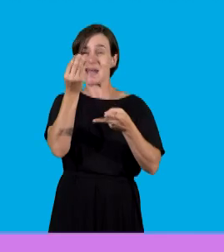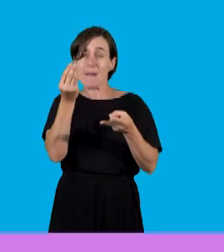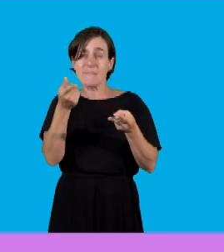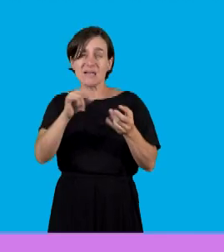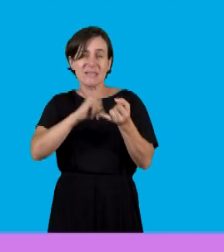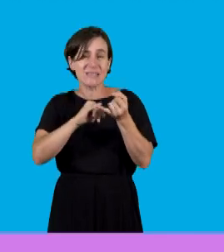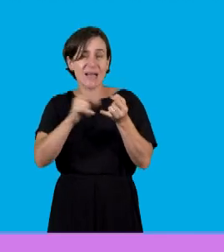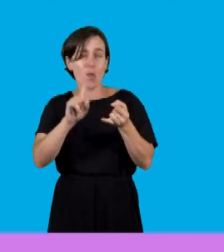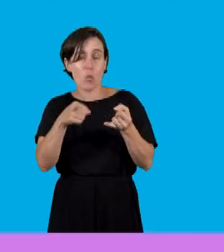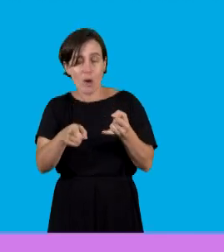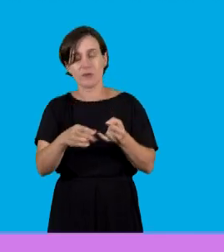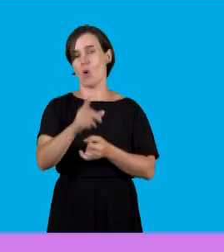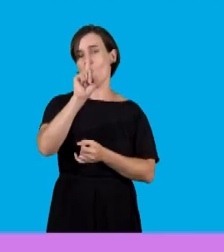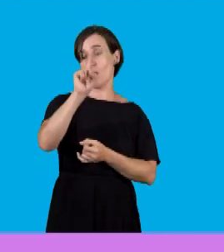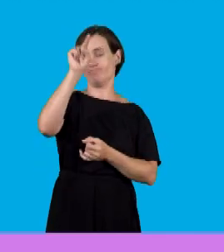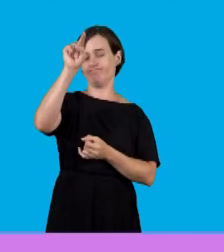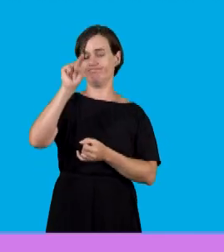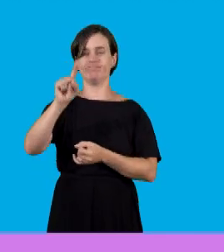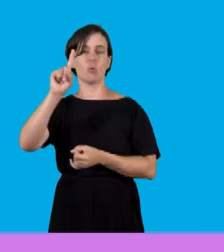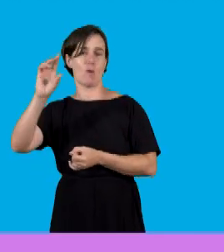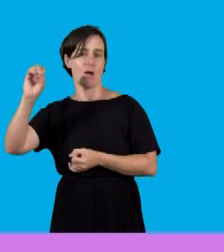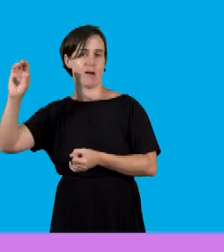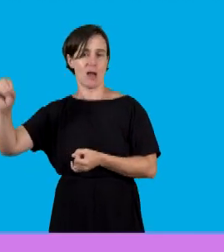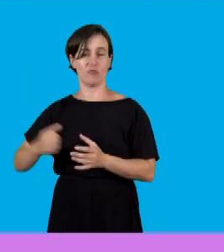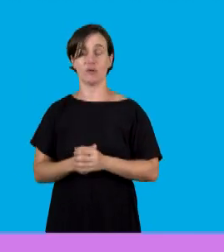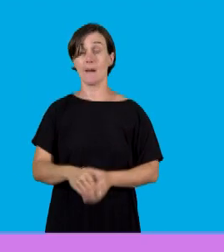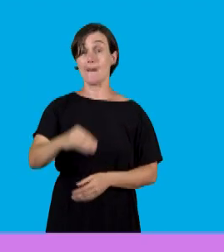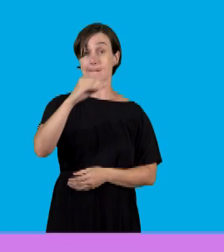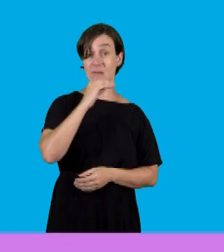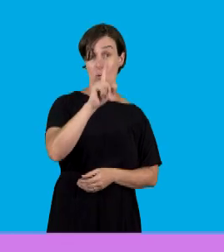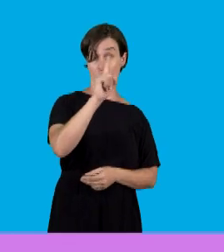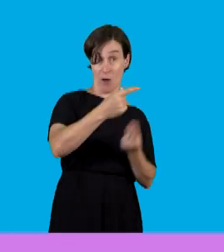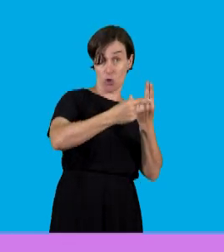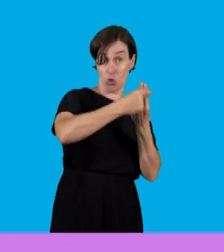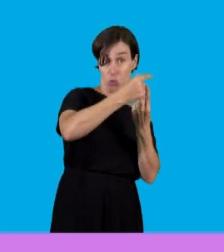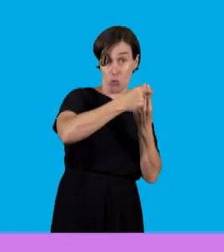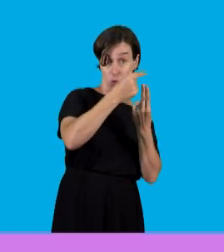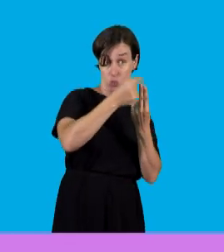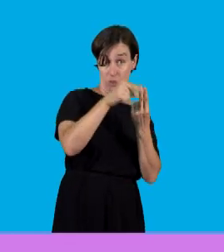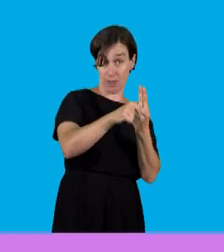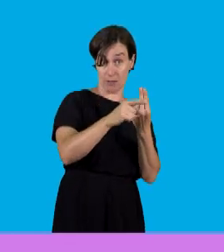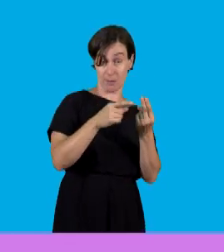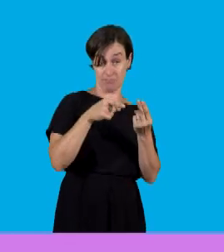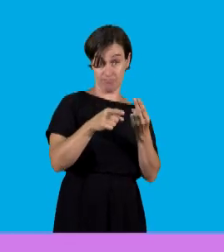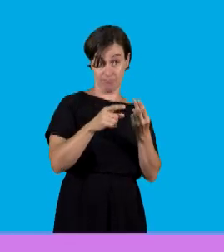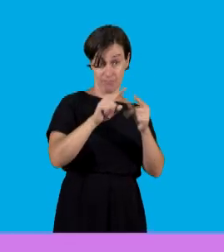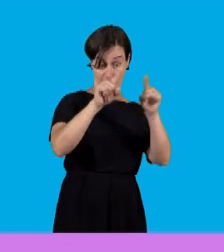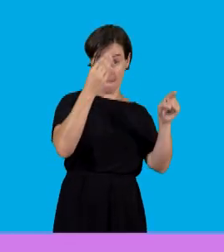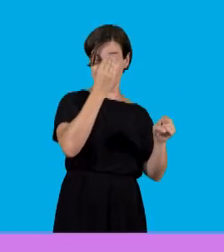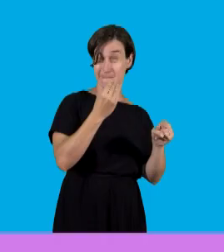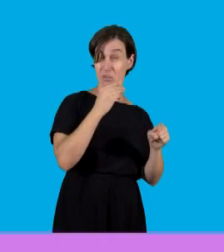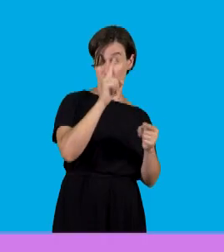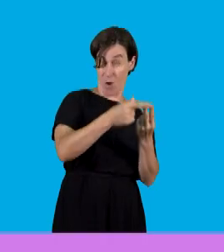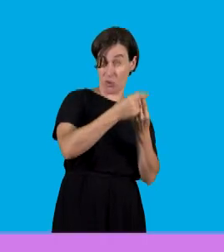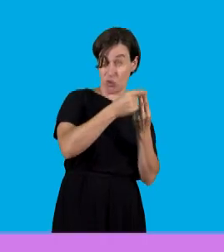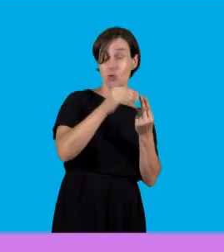scale, we'd actually say it's 1:100, showing that 1 unit on the map will